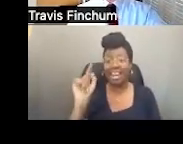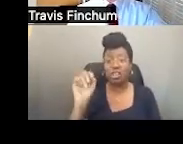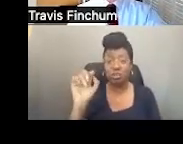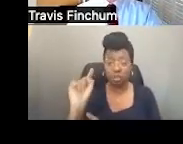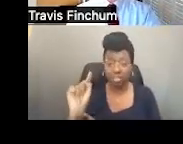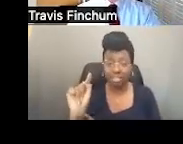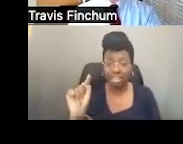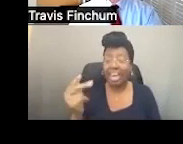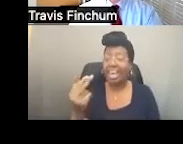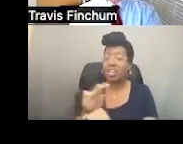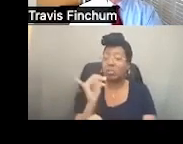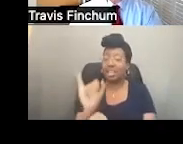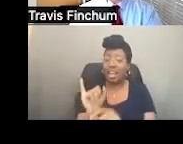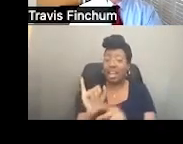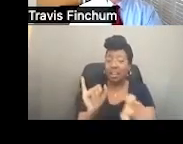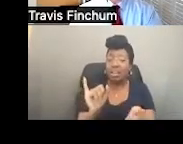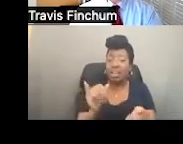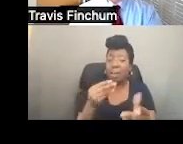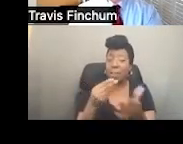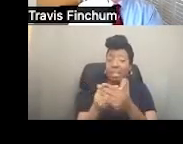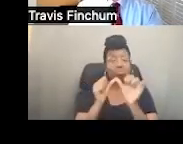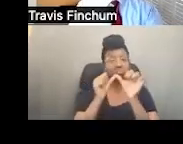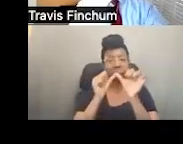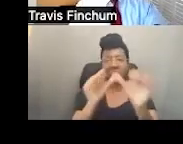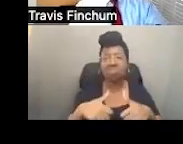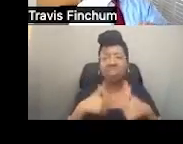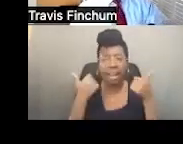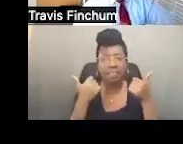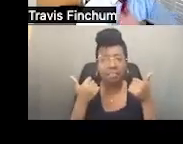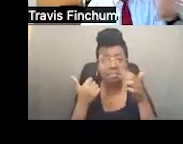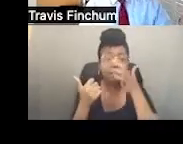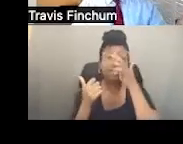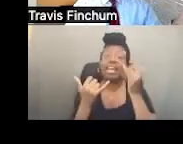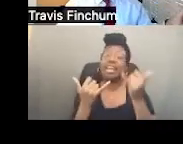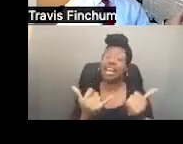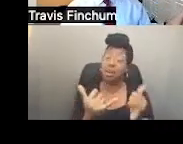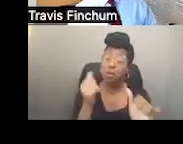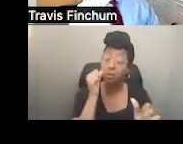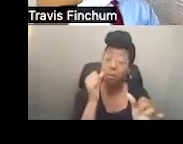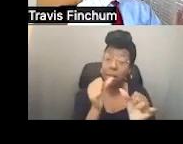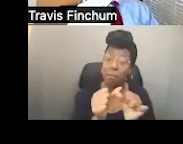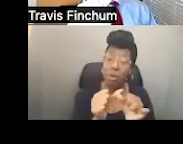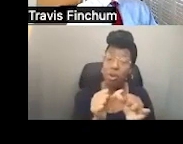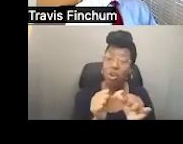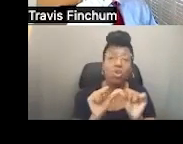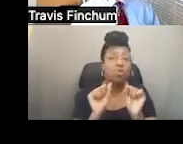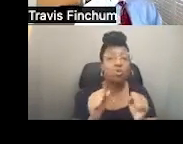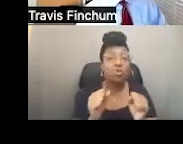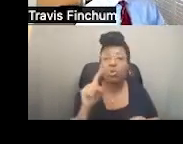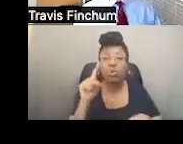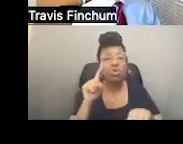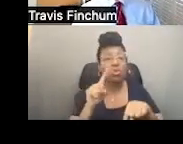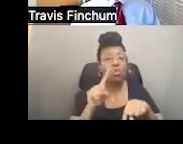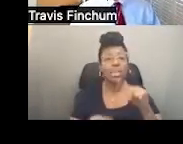person's benefit for the rest of their lifetime. But remember when I mentioned before, you can't give away the money and get SS and